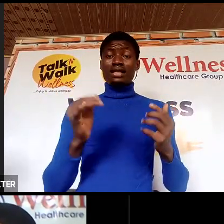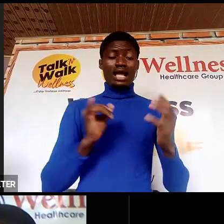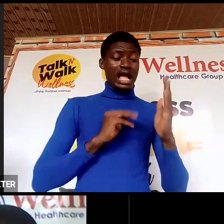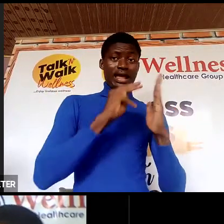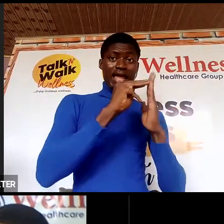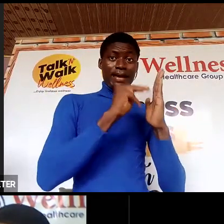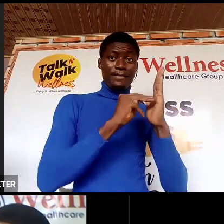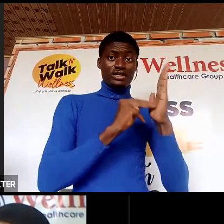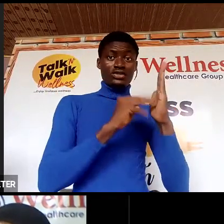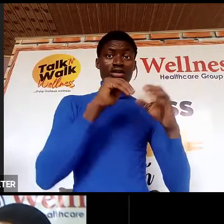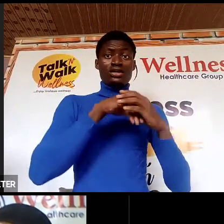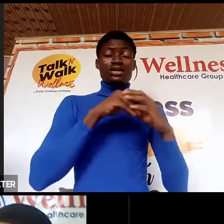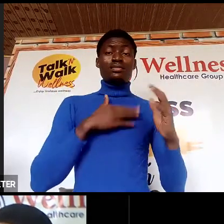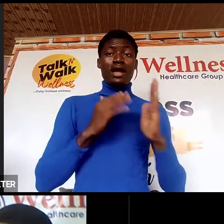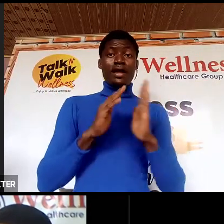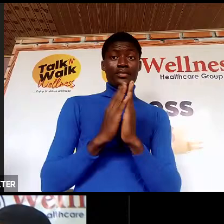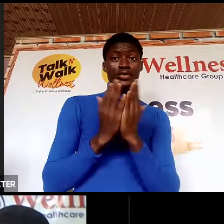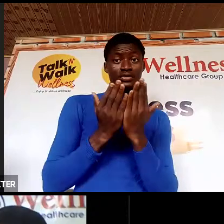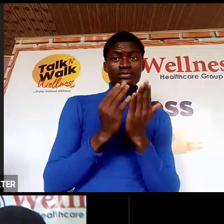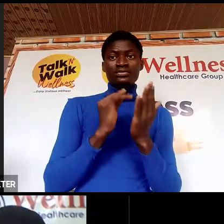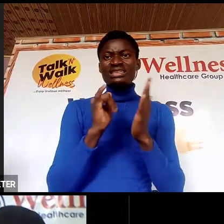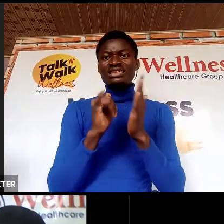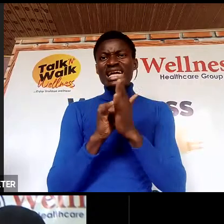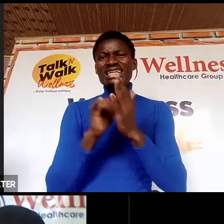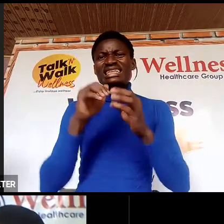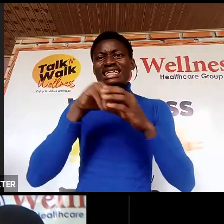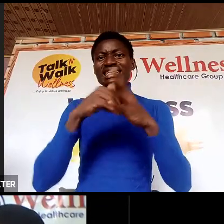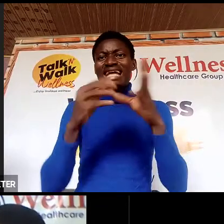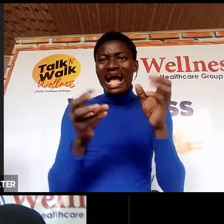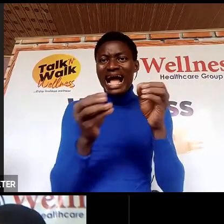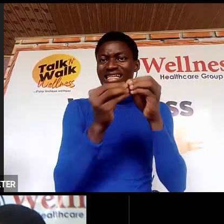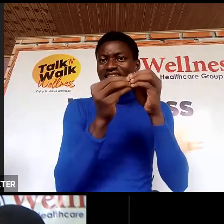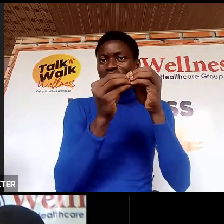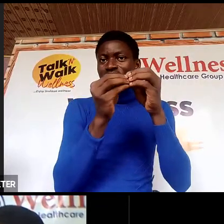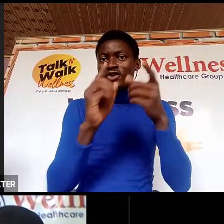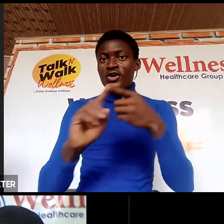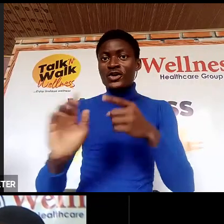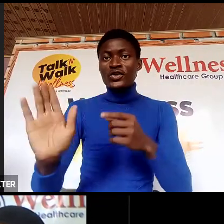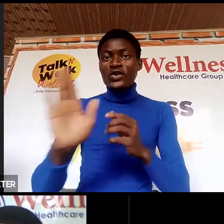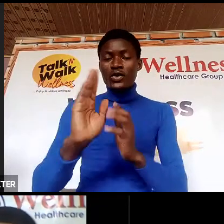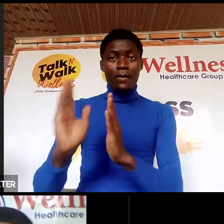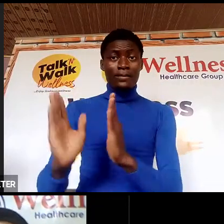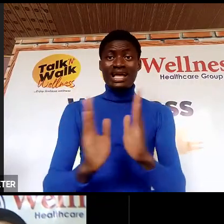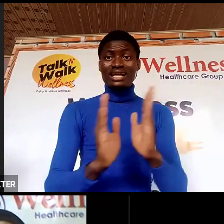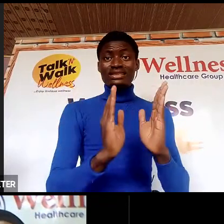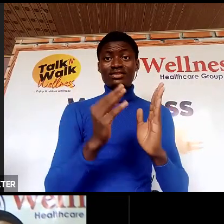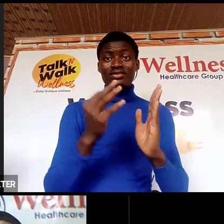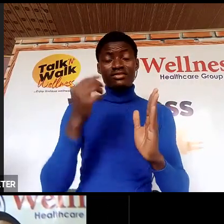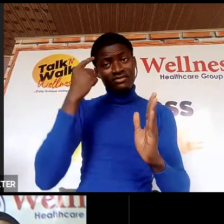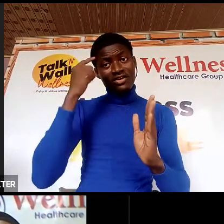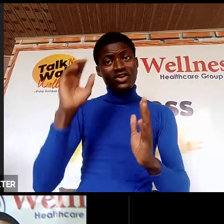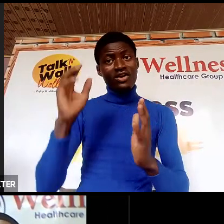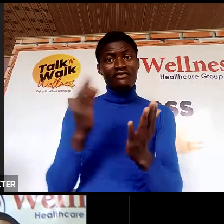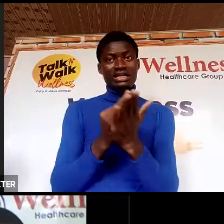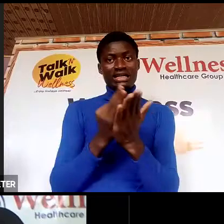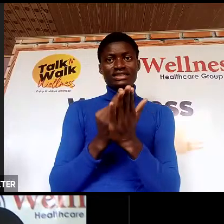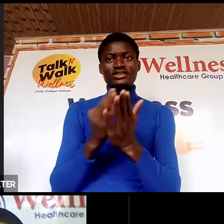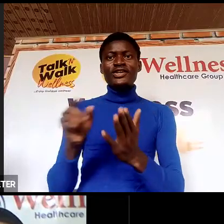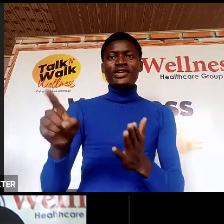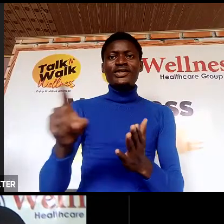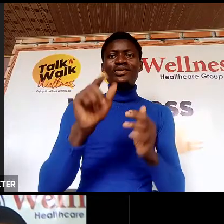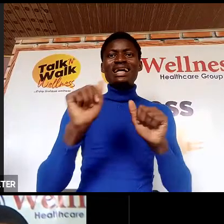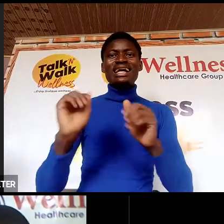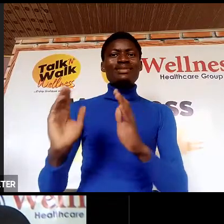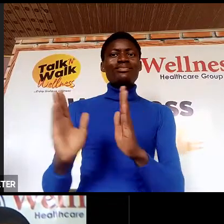your planning your finances, you can actually plan your health as well. So you can say that since I'm learning